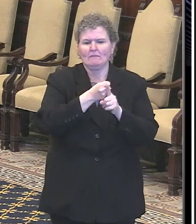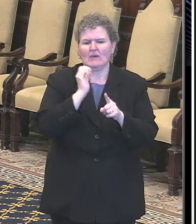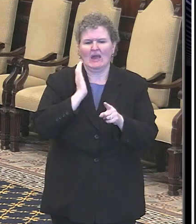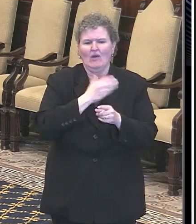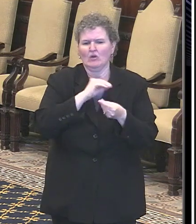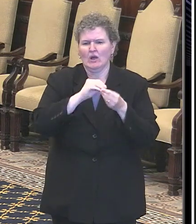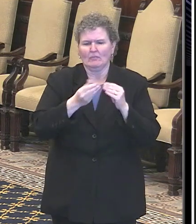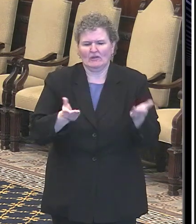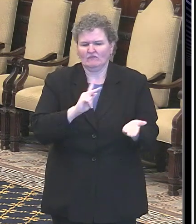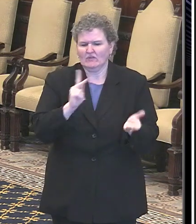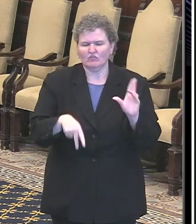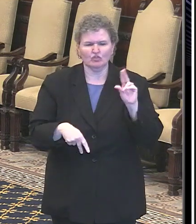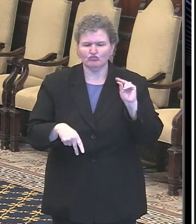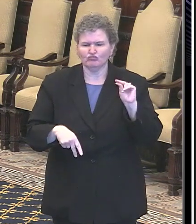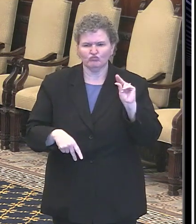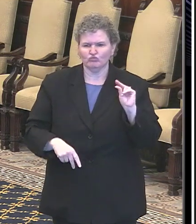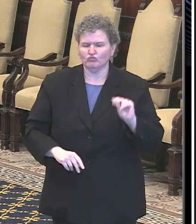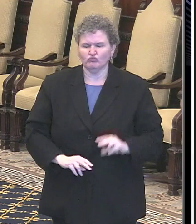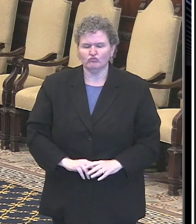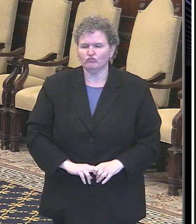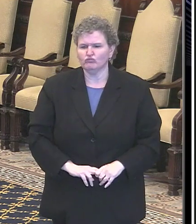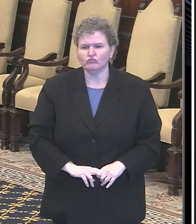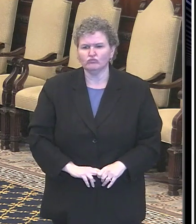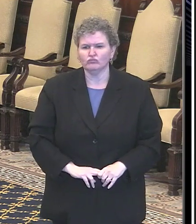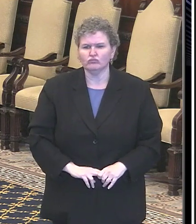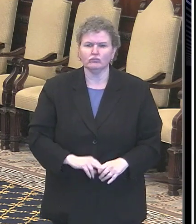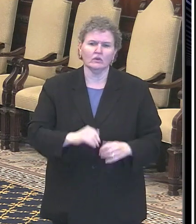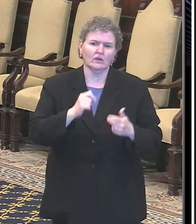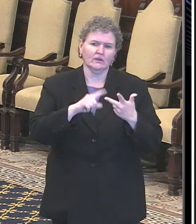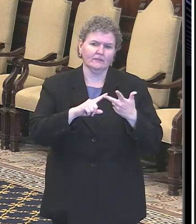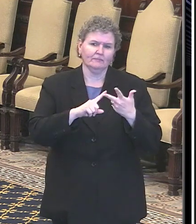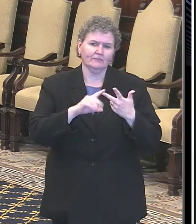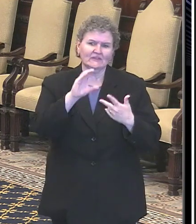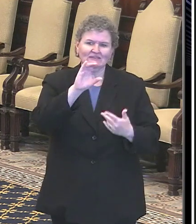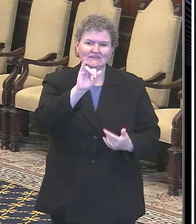Argenis Figueroa of Univision, you're up next.